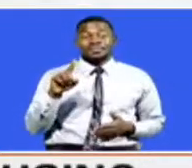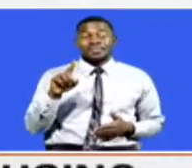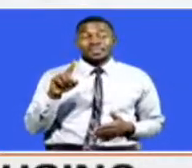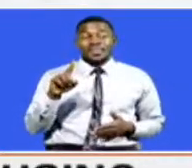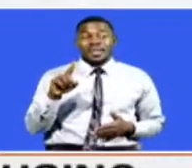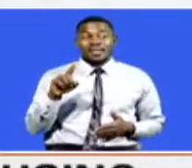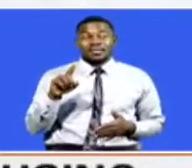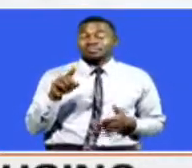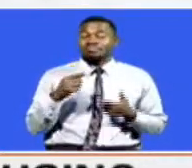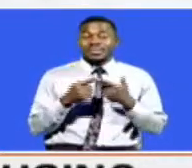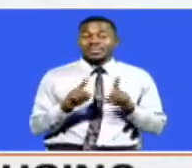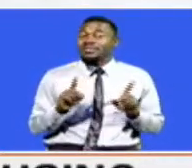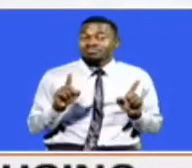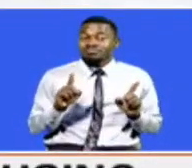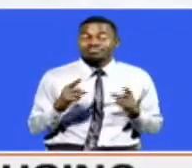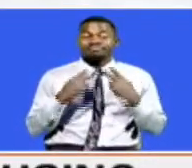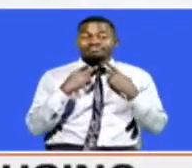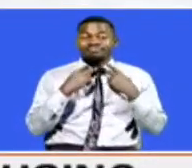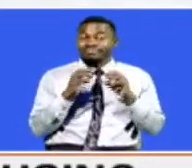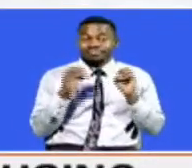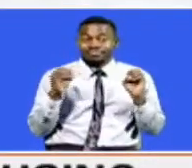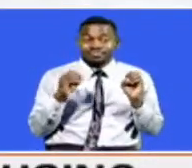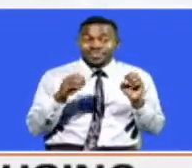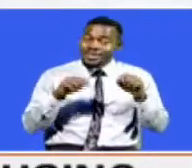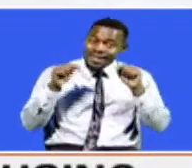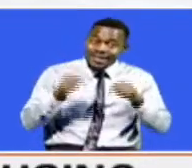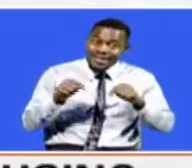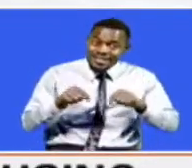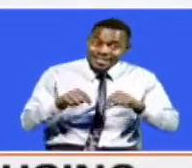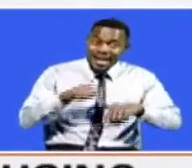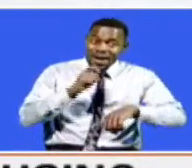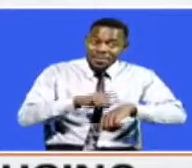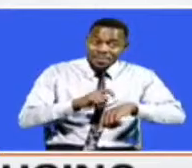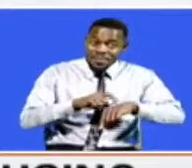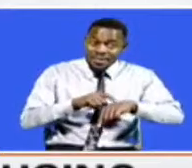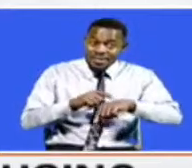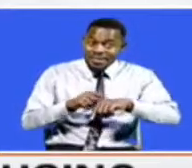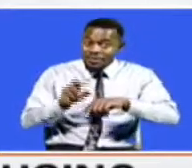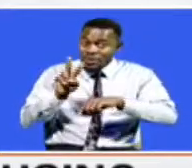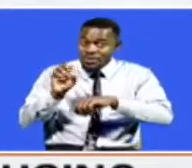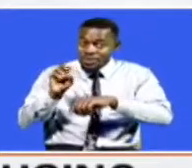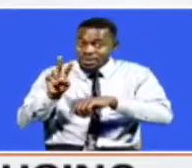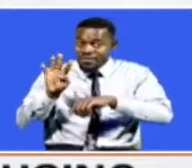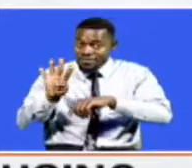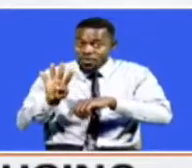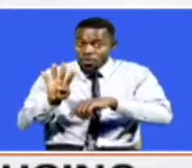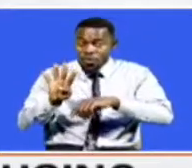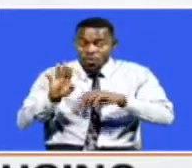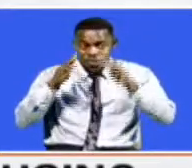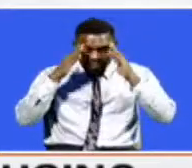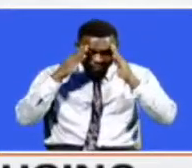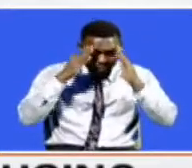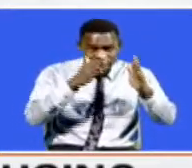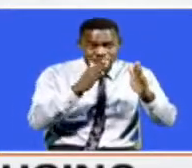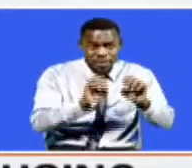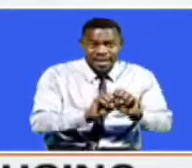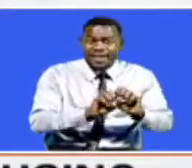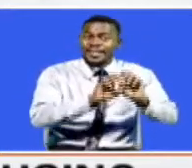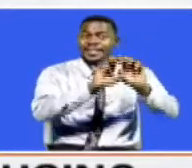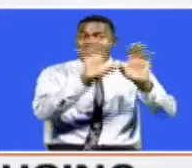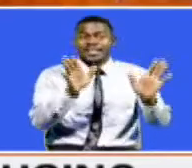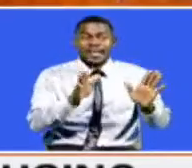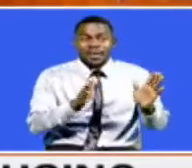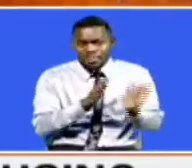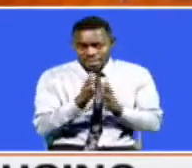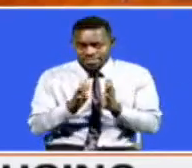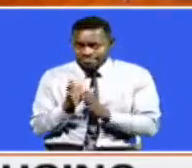done. So this time round, we are going to be intentional. We are going to be deliberate because we must